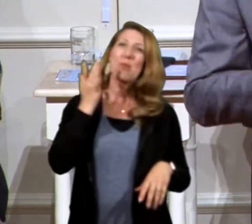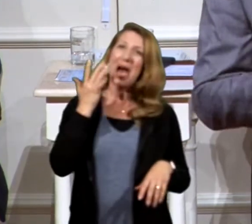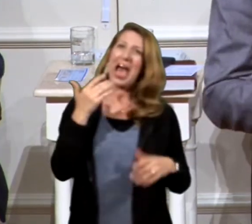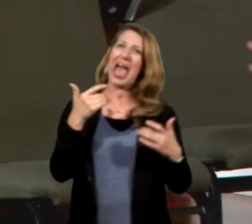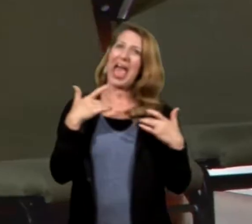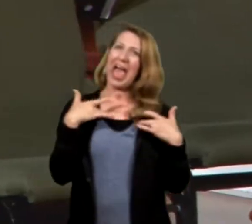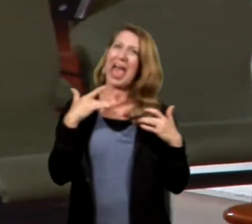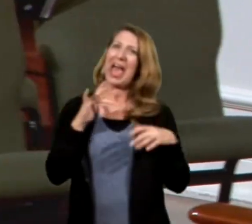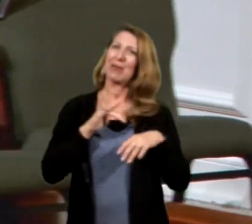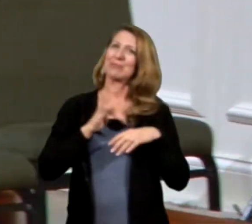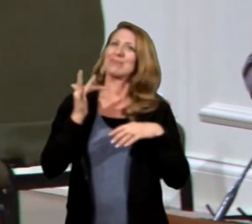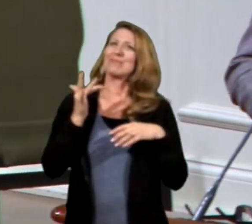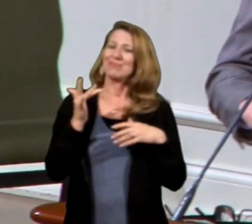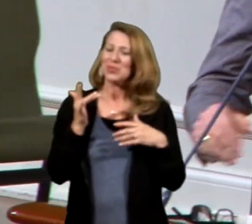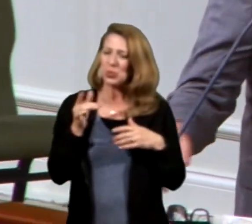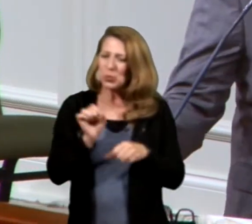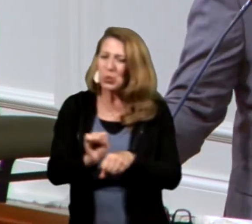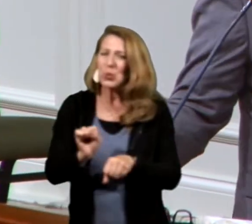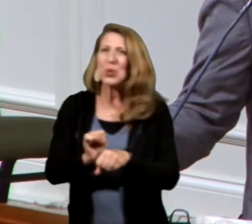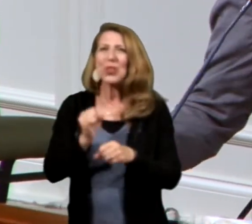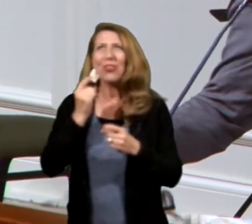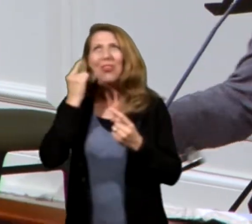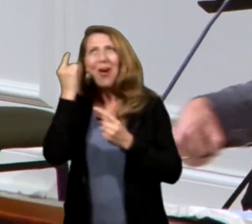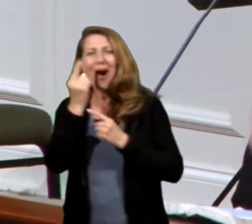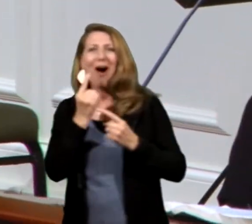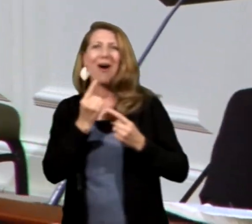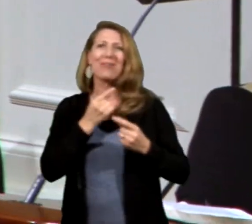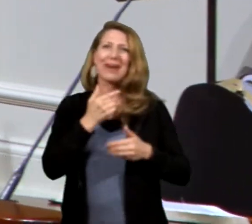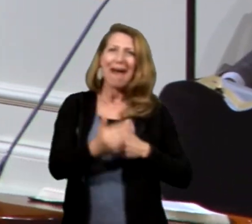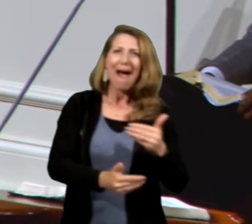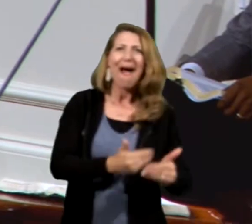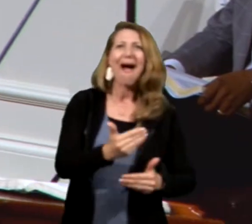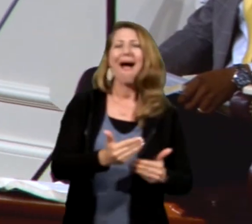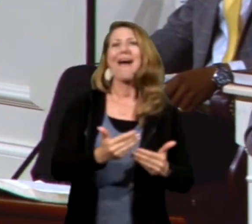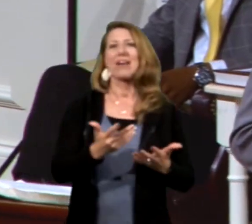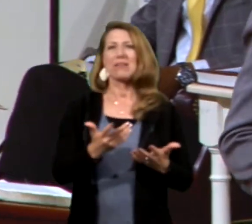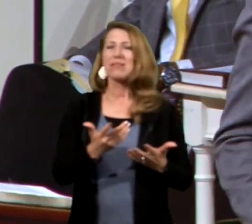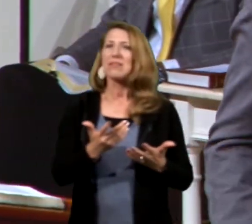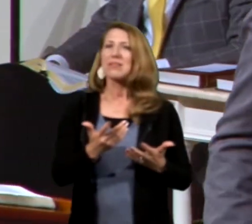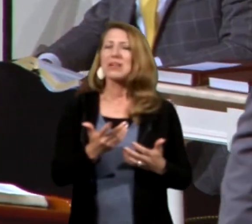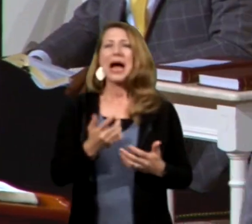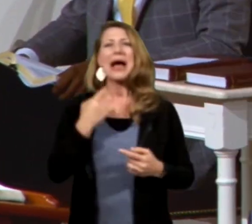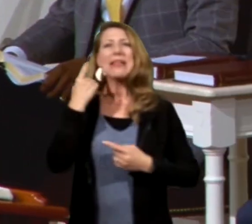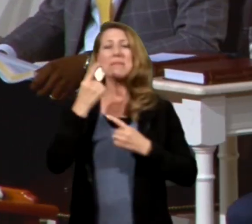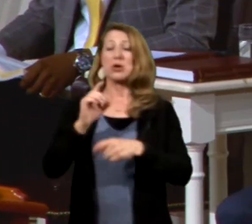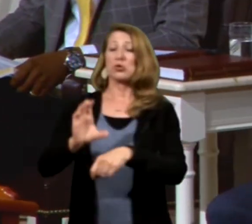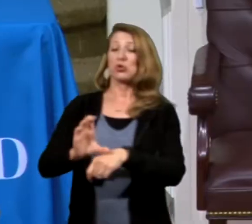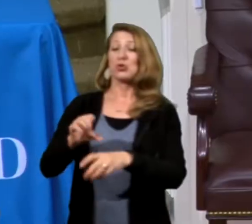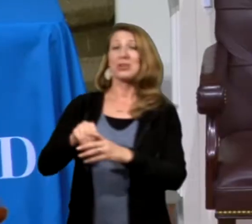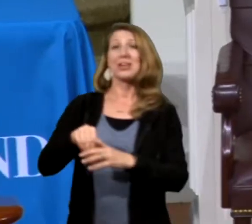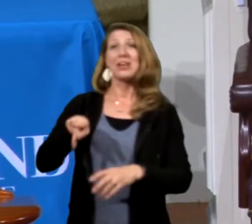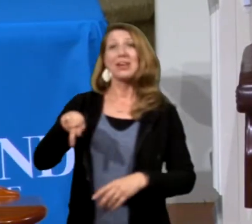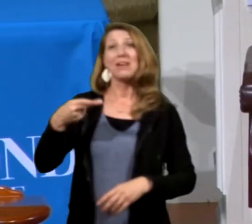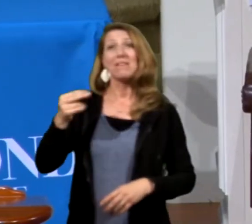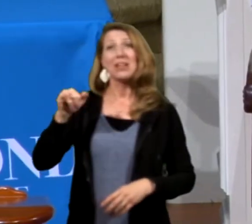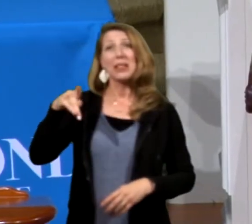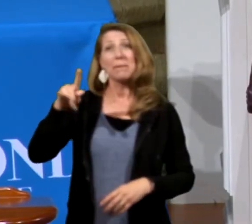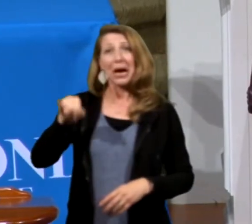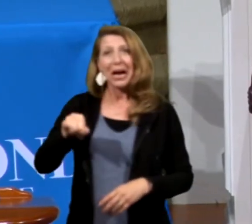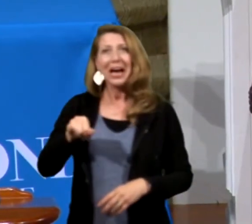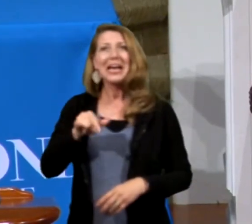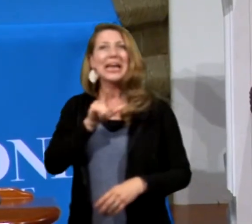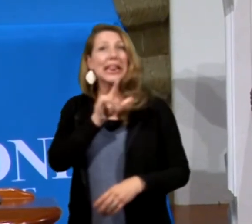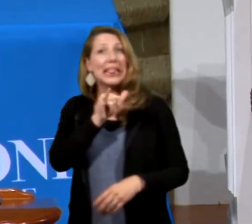and they're workers, and they're thoughtful and generous and gracious and kind. And I think about the church at Philippi, Lydia and her